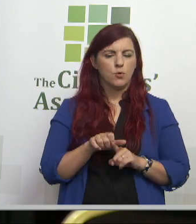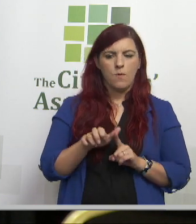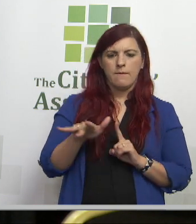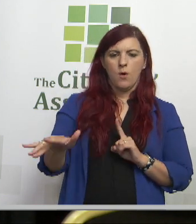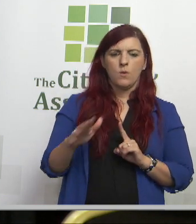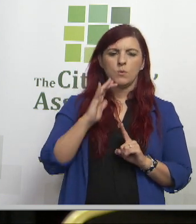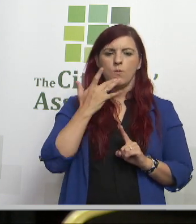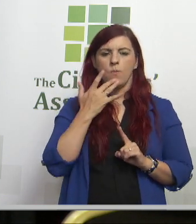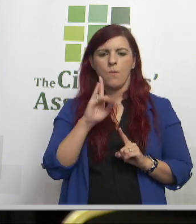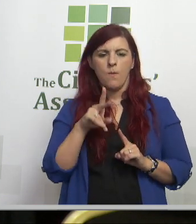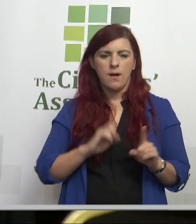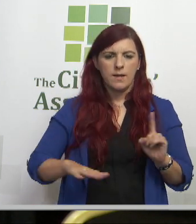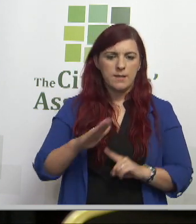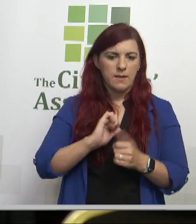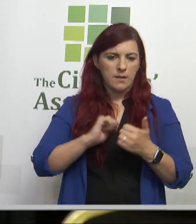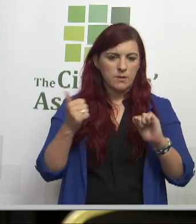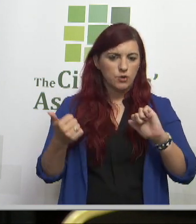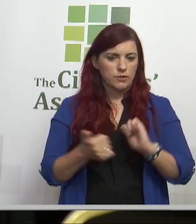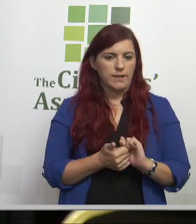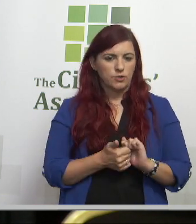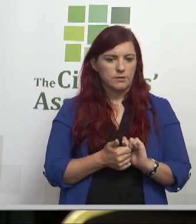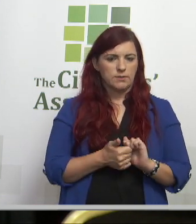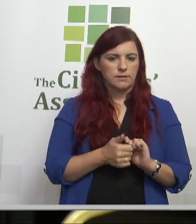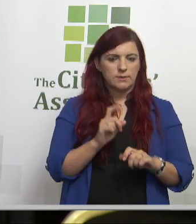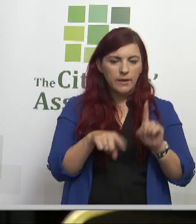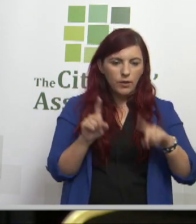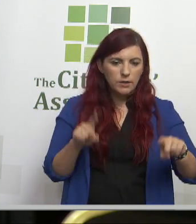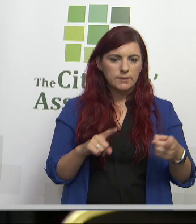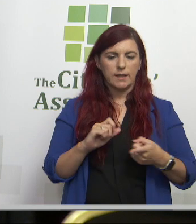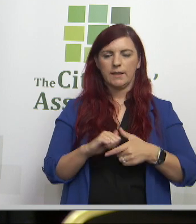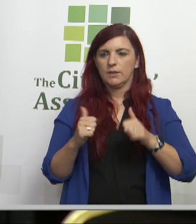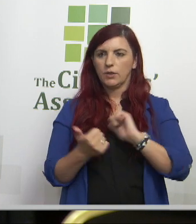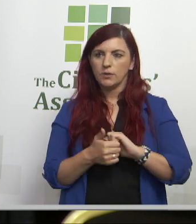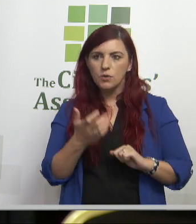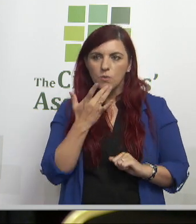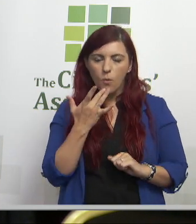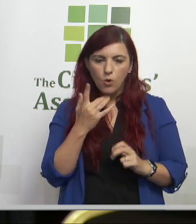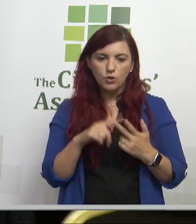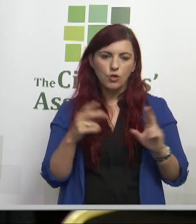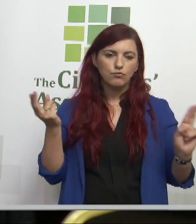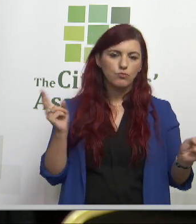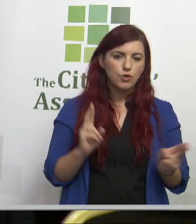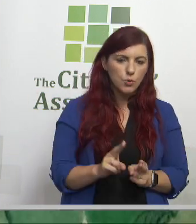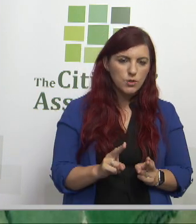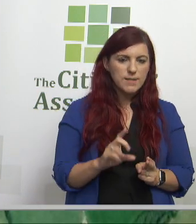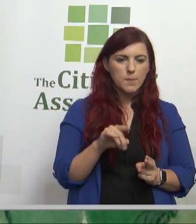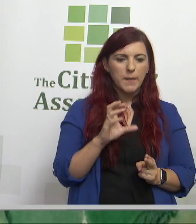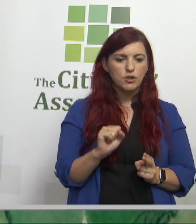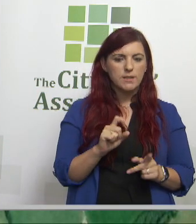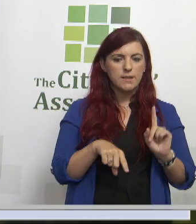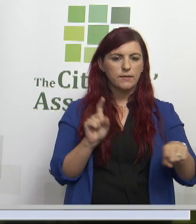which changes the species diversity of that wetland, changes the water. It actually reduces the species diversity over time.